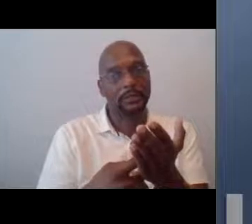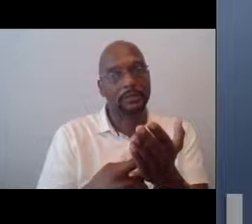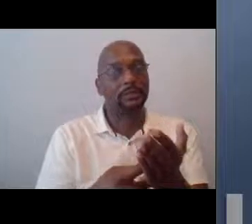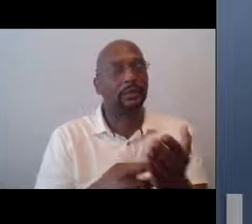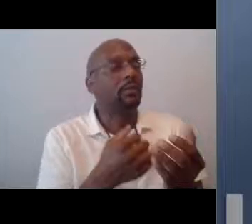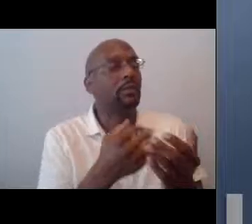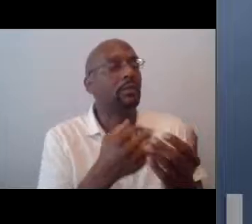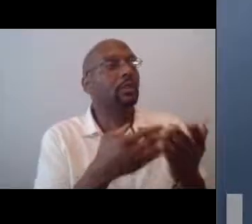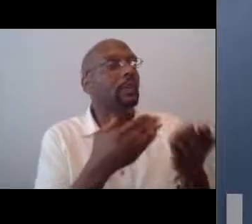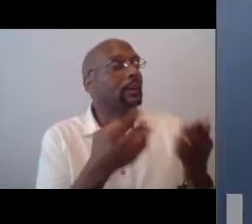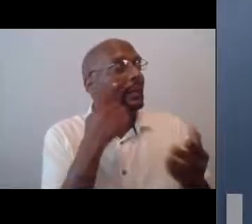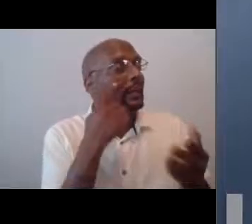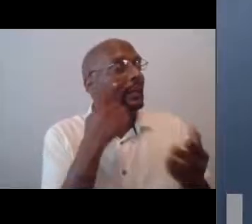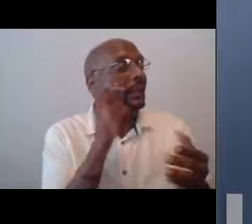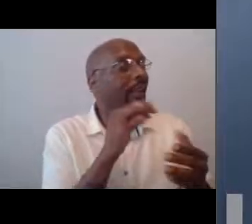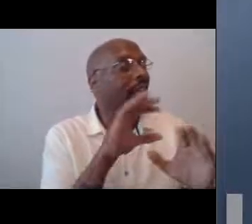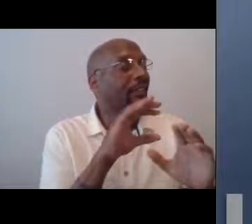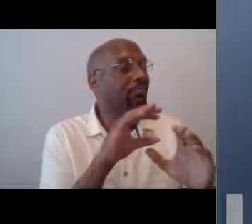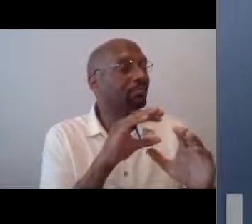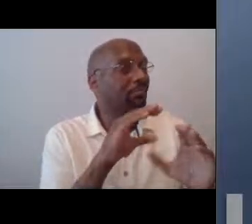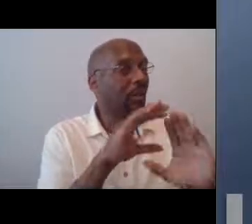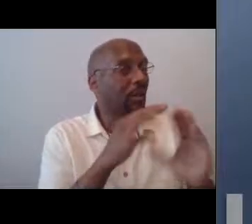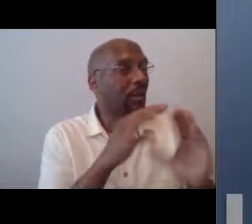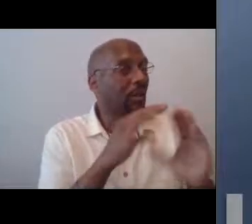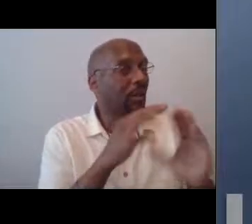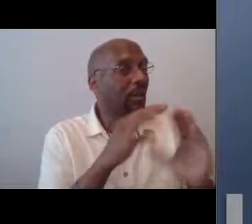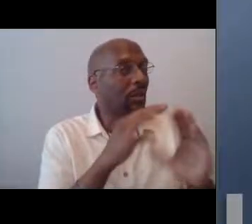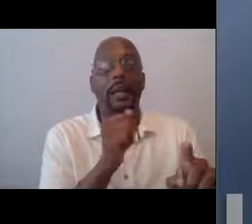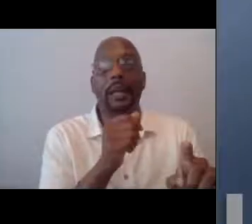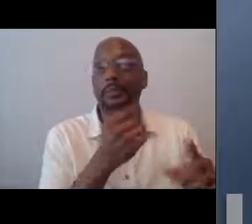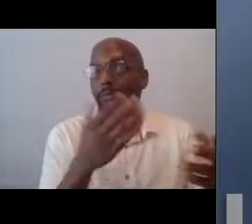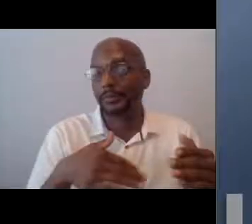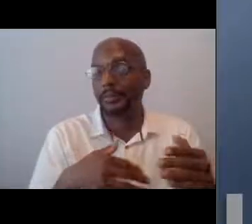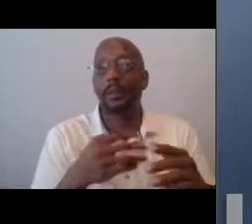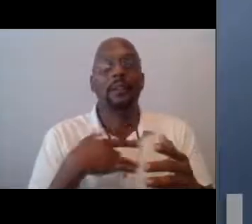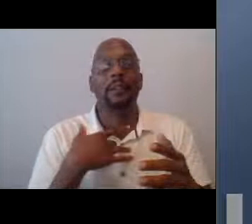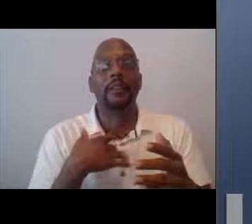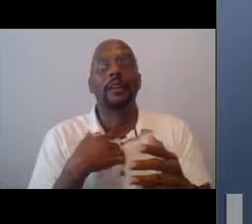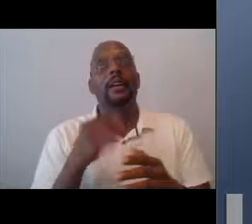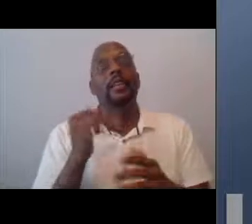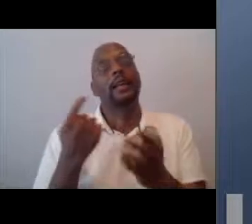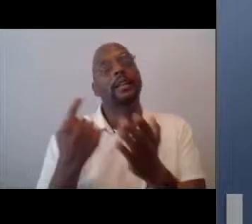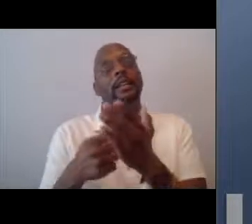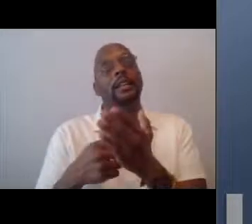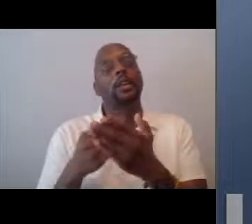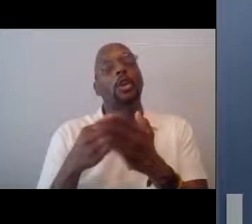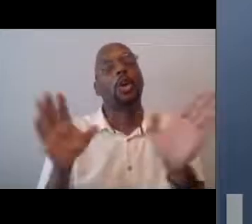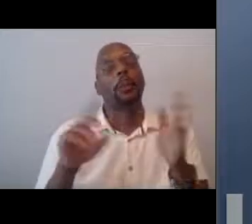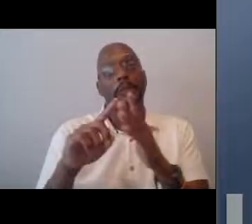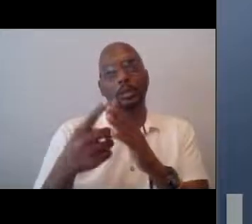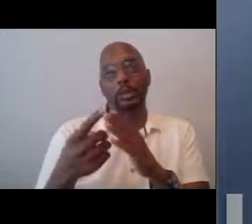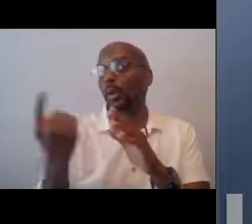we discussed with CalSTA staff prior to the event, we feel that the summit was just the beginning of a discussion. We covered some, but not all of